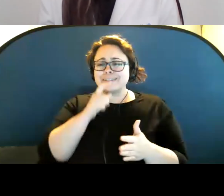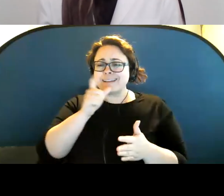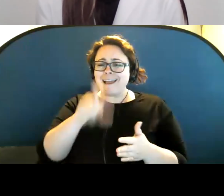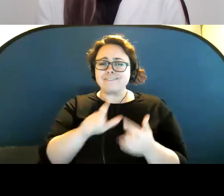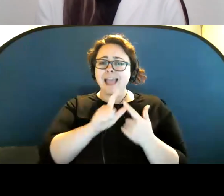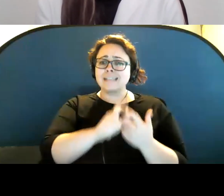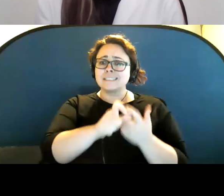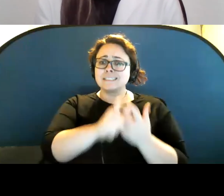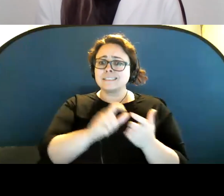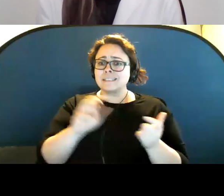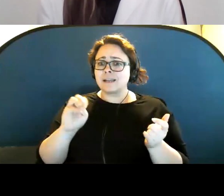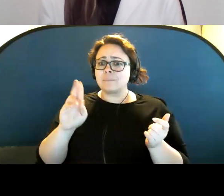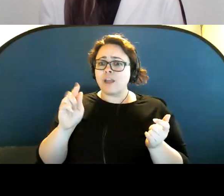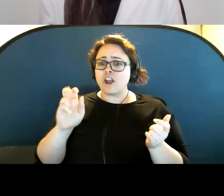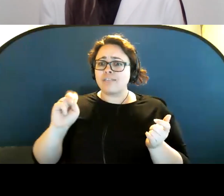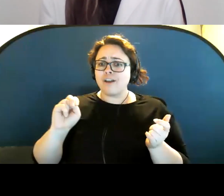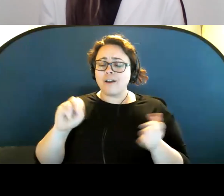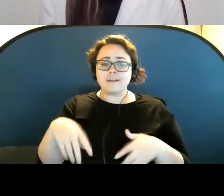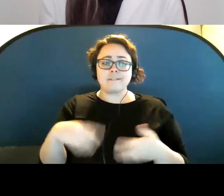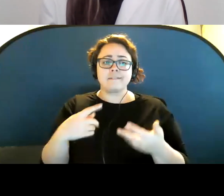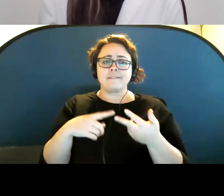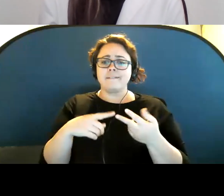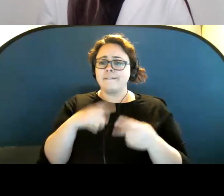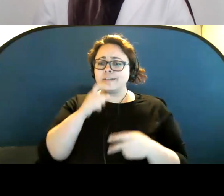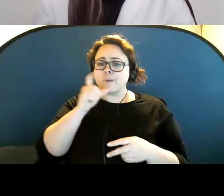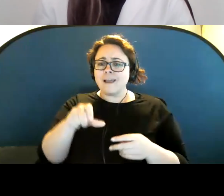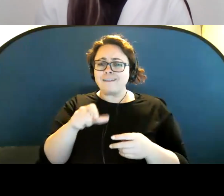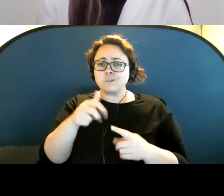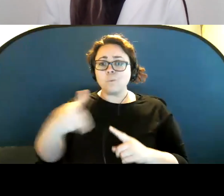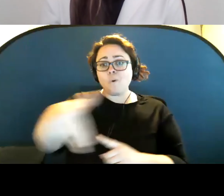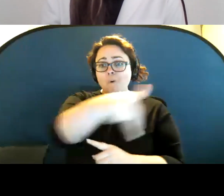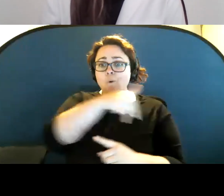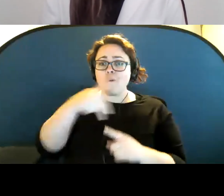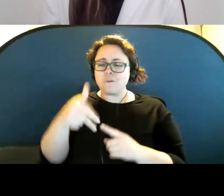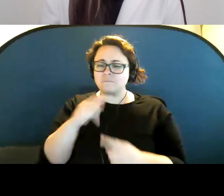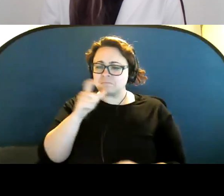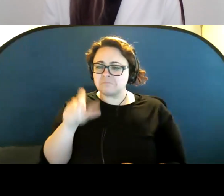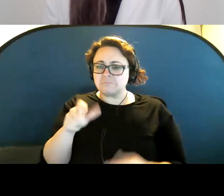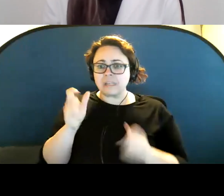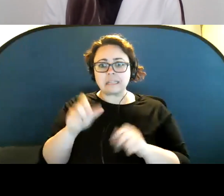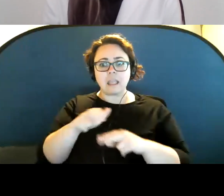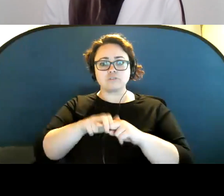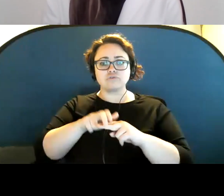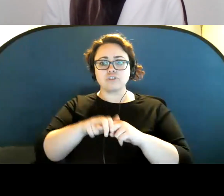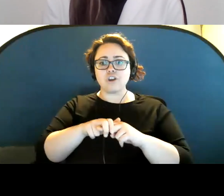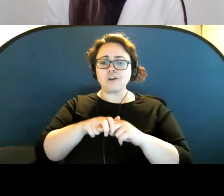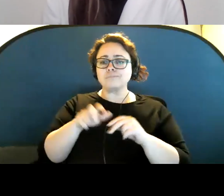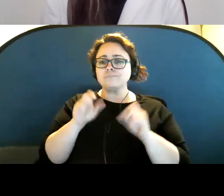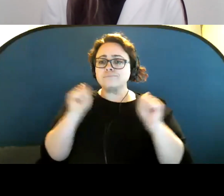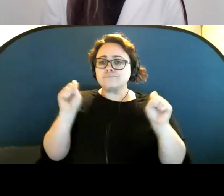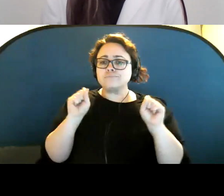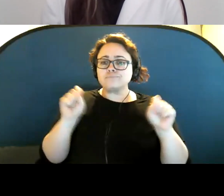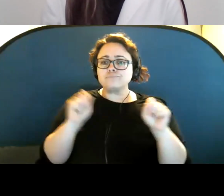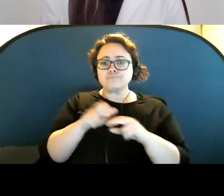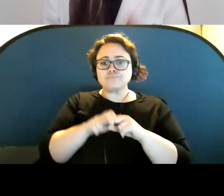or even walk around the block. I say chair exercises are great. They still get our blood pumping, and that is what